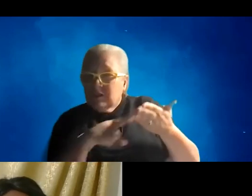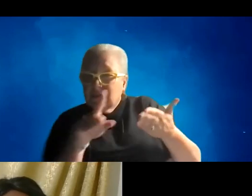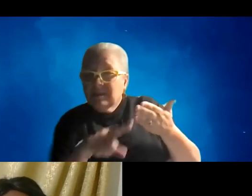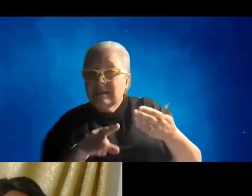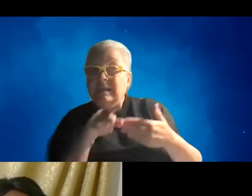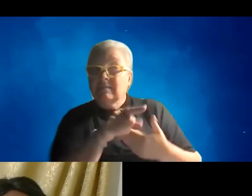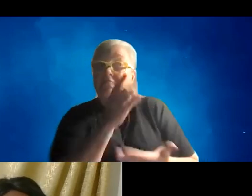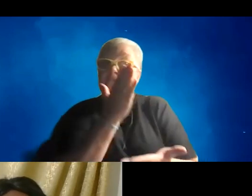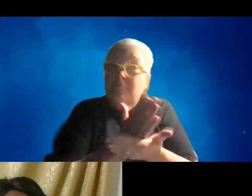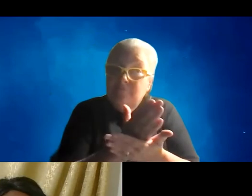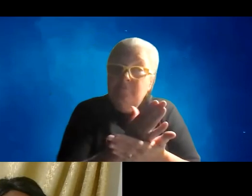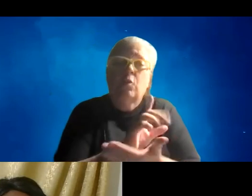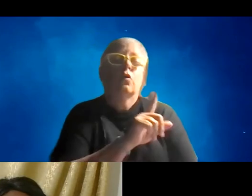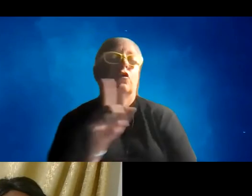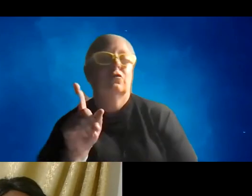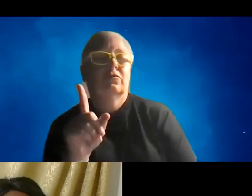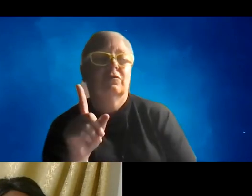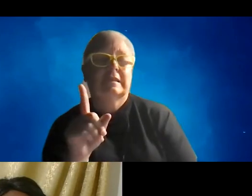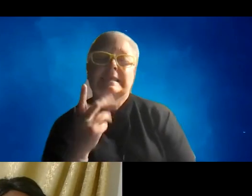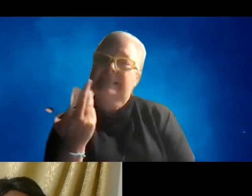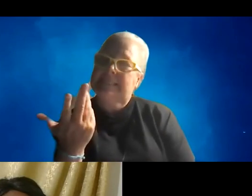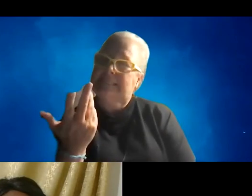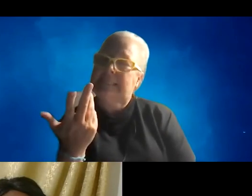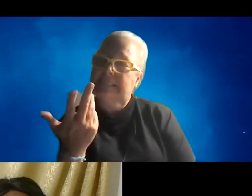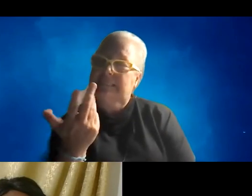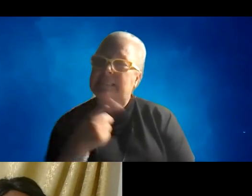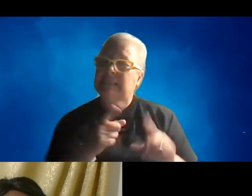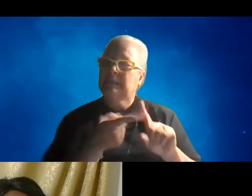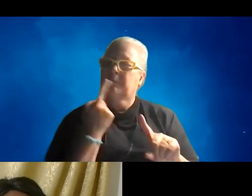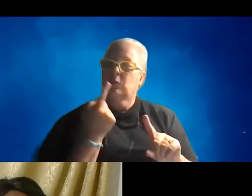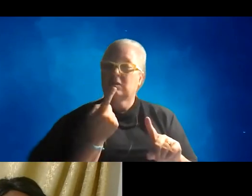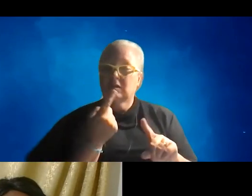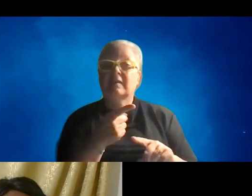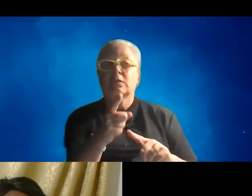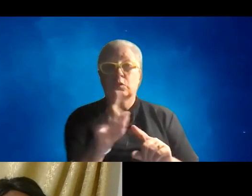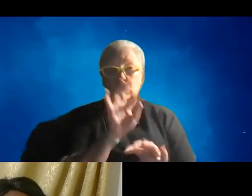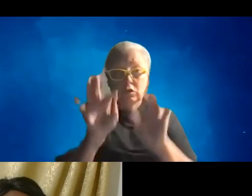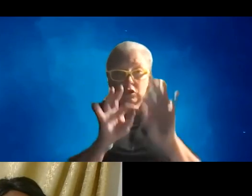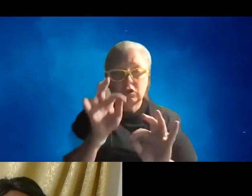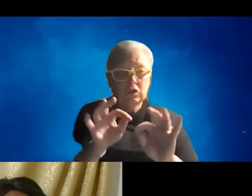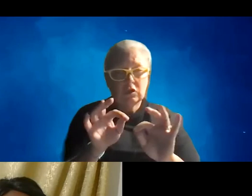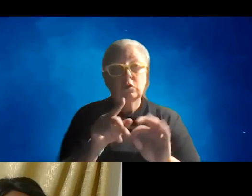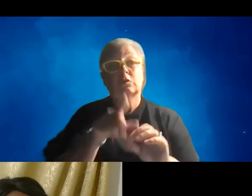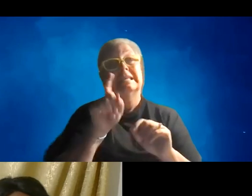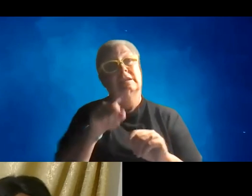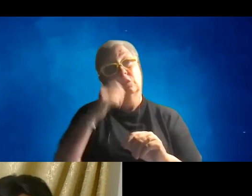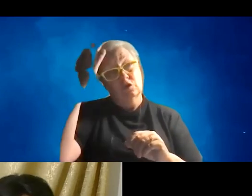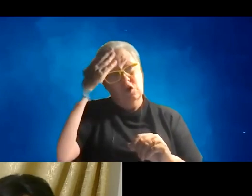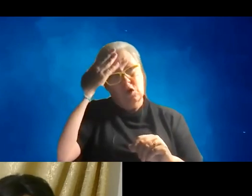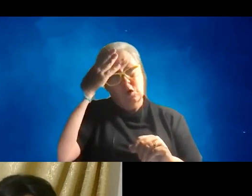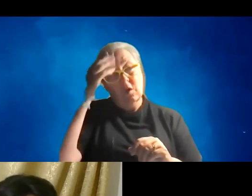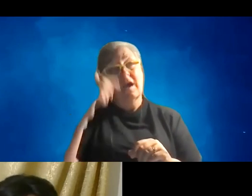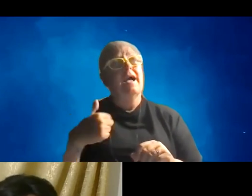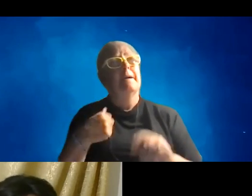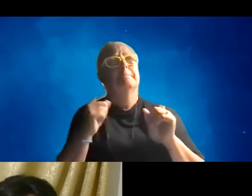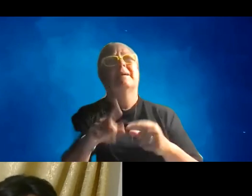accurate? And I think if we are asking those questions, we don't have to be trained in statistics to ask the right questions. That's